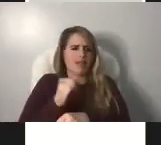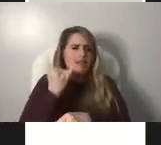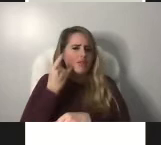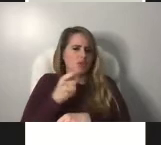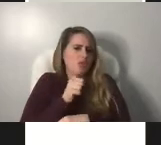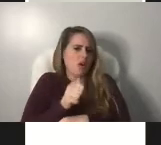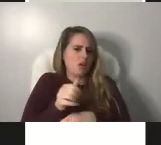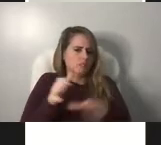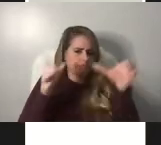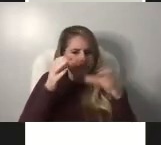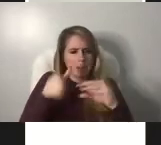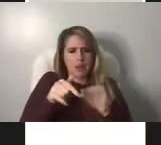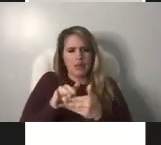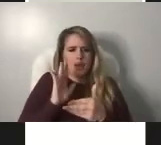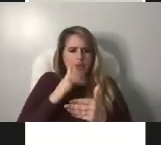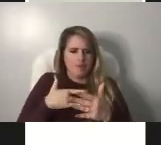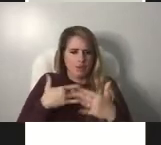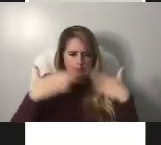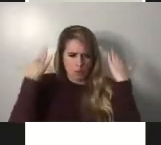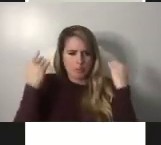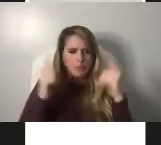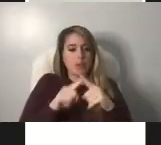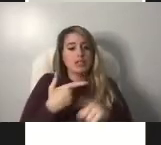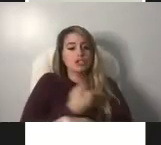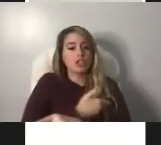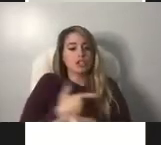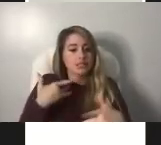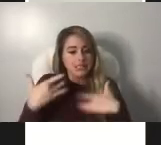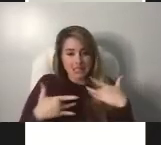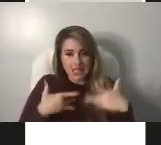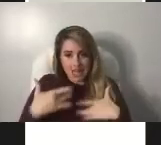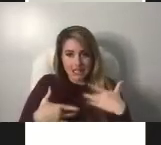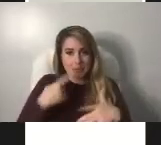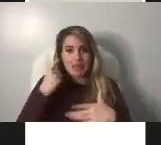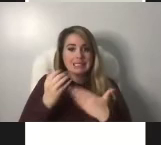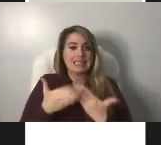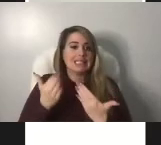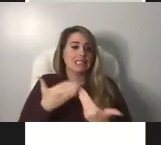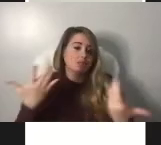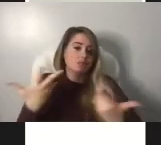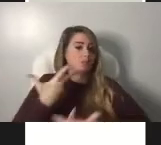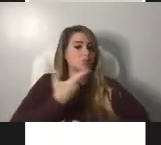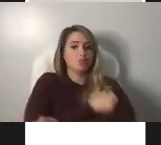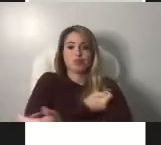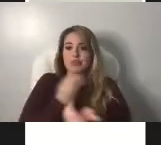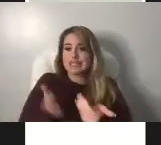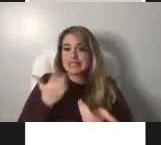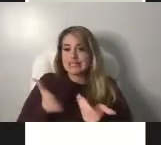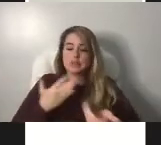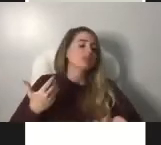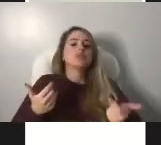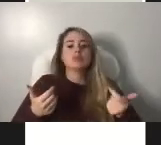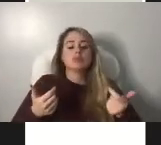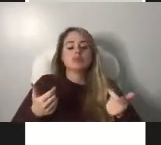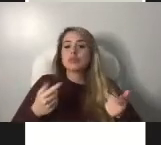this. So injections are exciting because they're easy to administer. They can